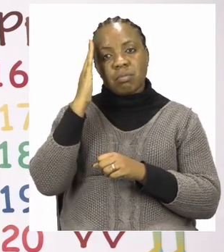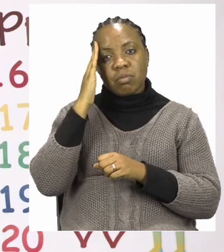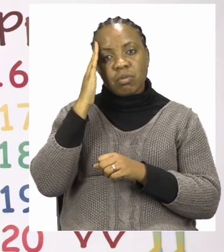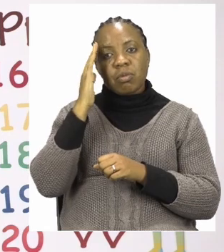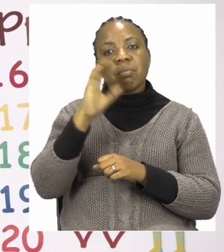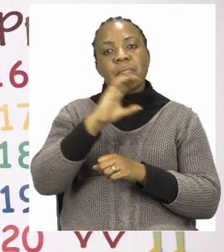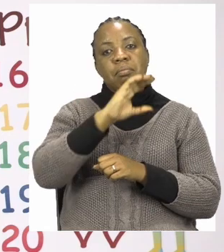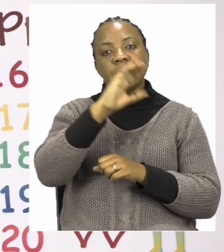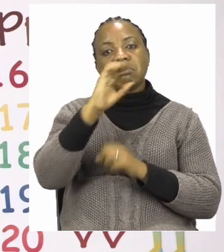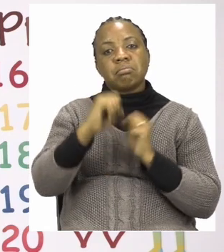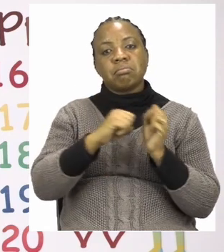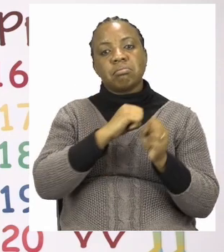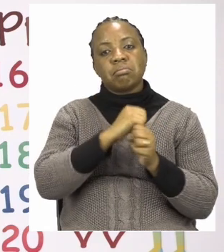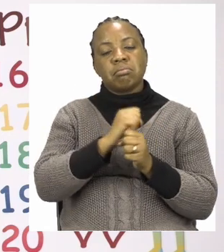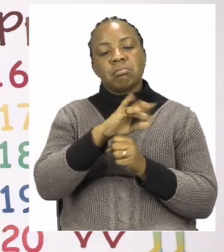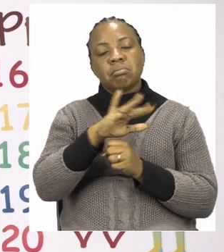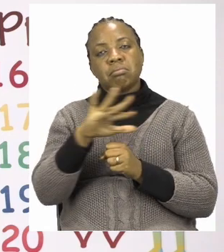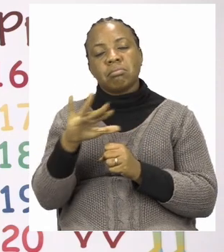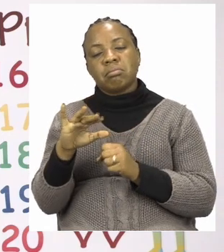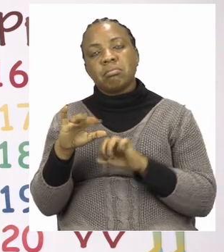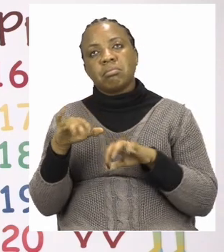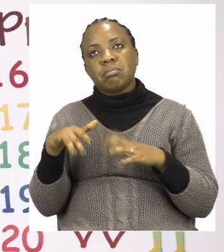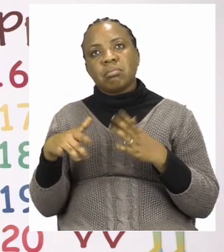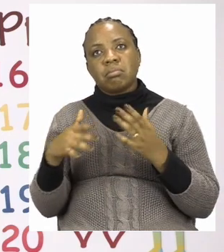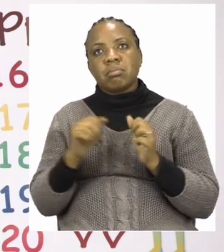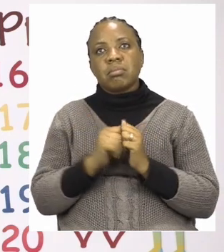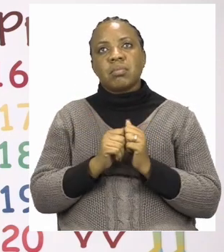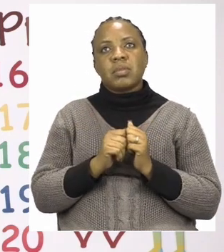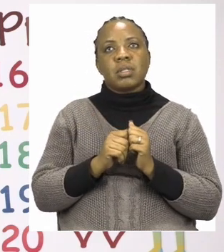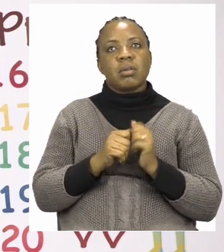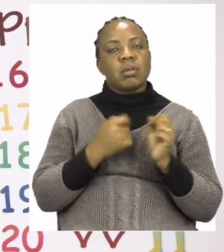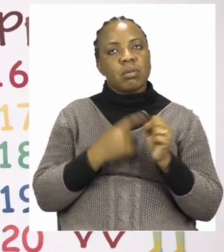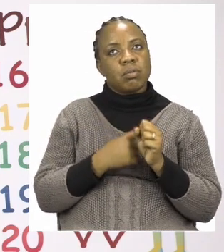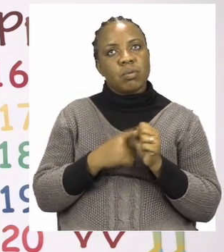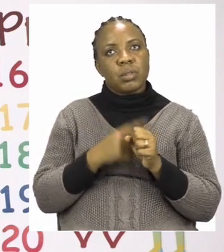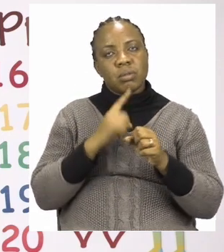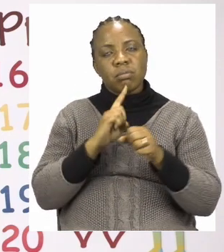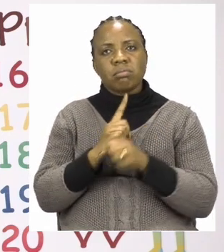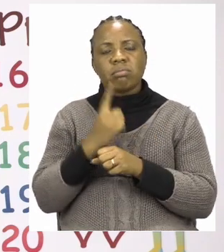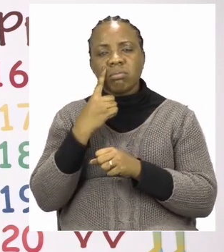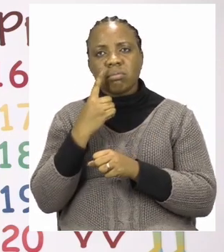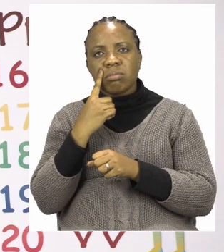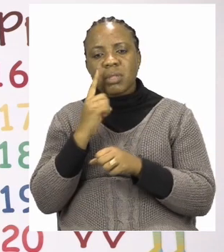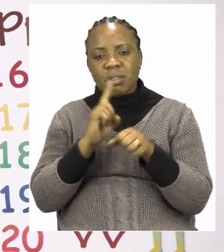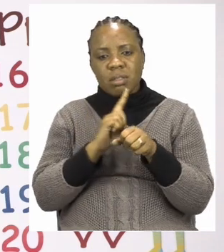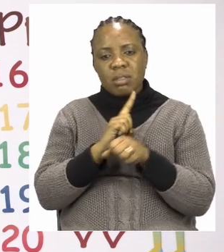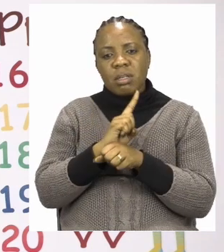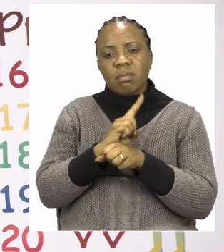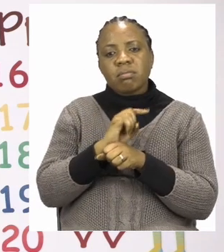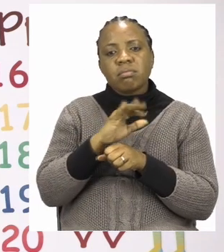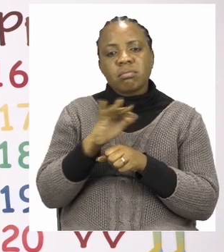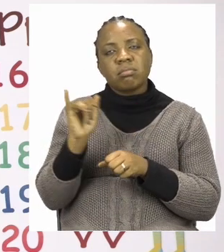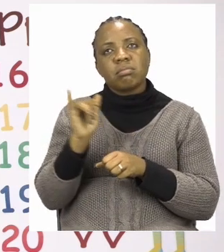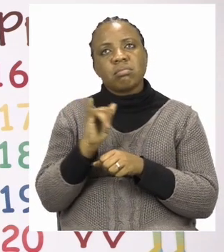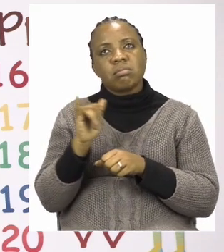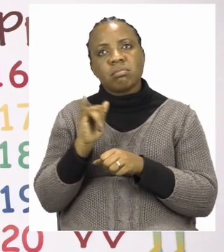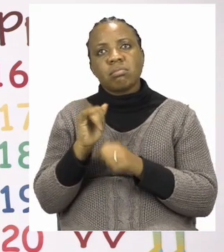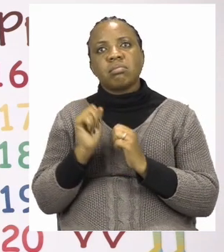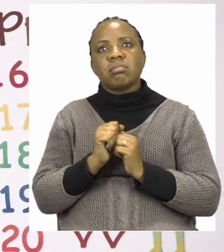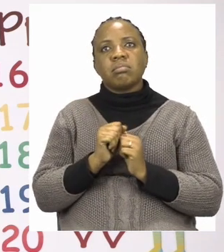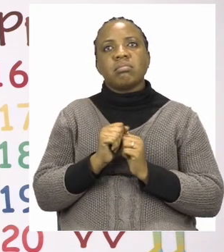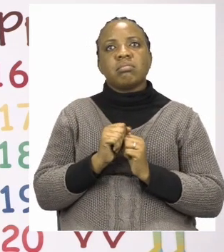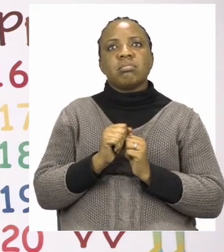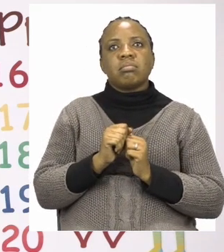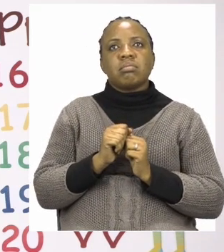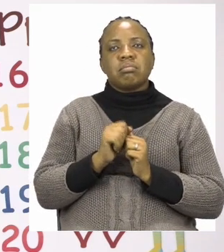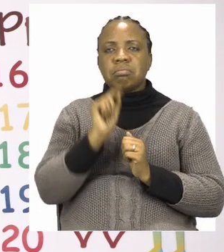when we're looking for a word is to underline the first letter of that word. That way we'll not get confused. And then after that, you